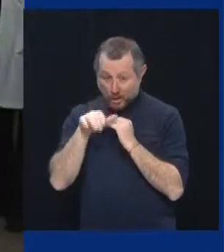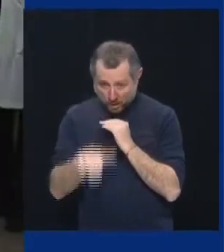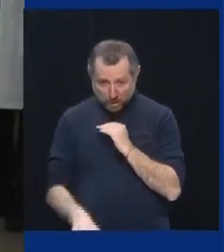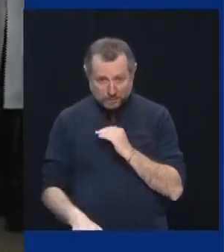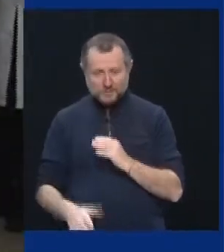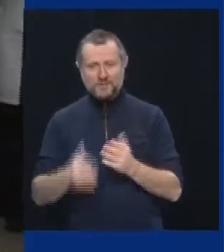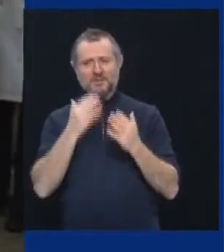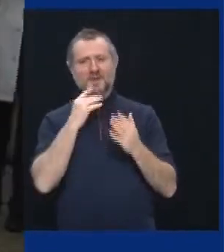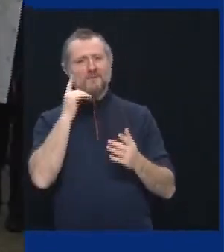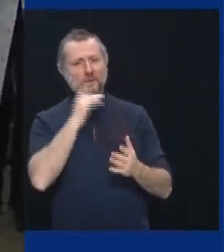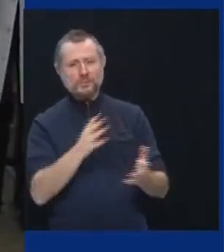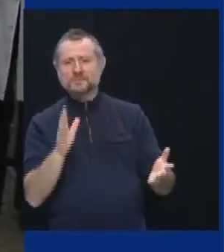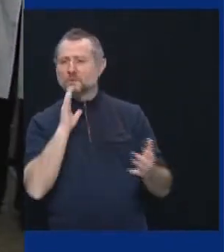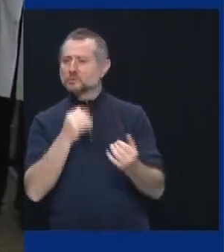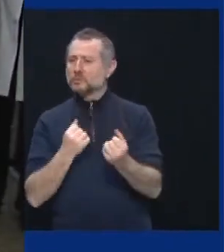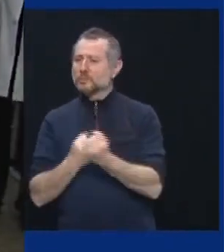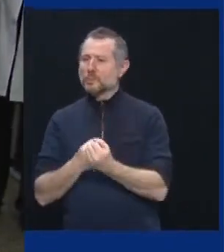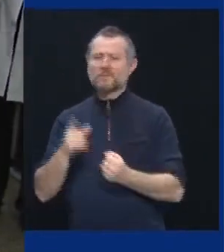support.